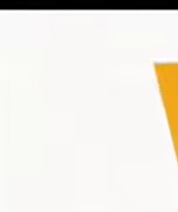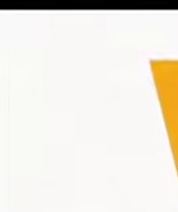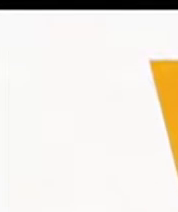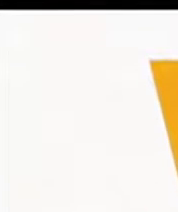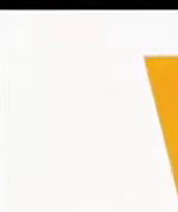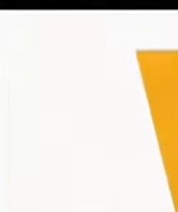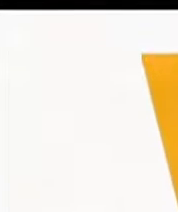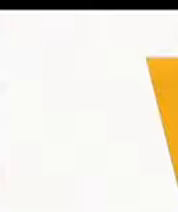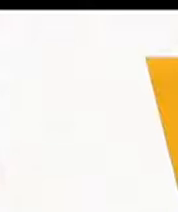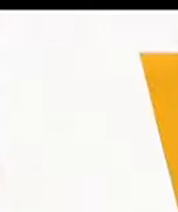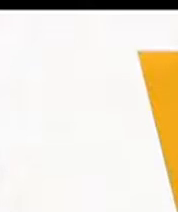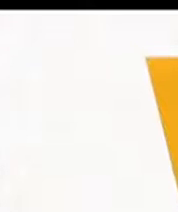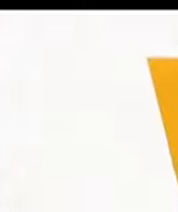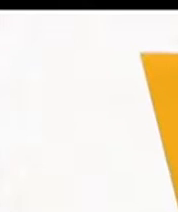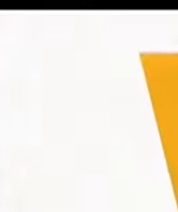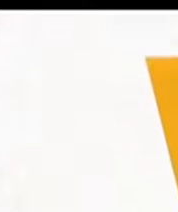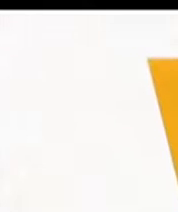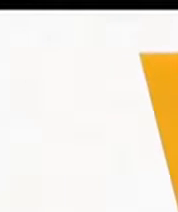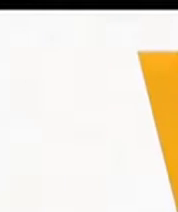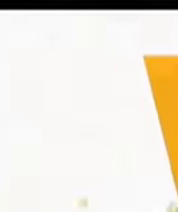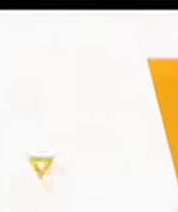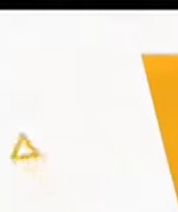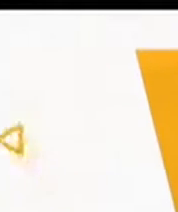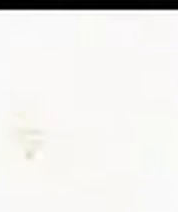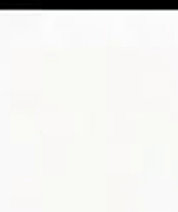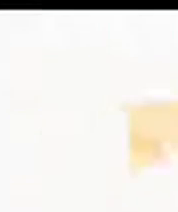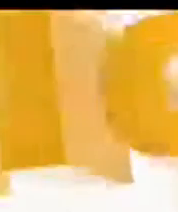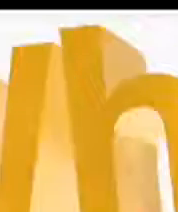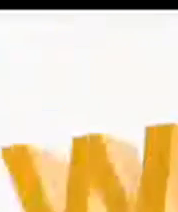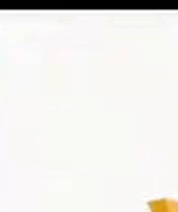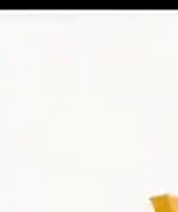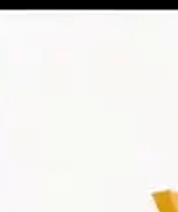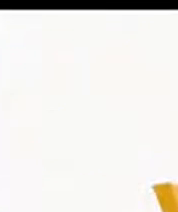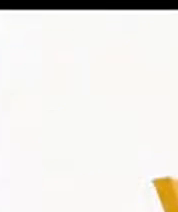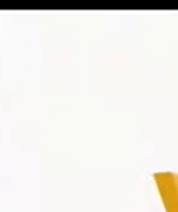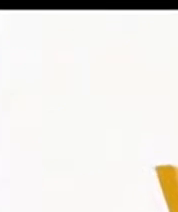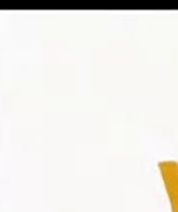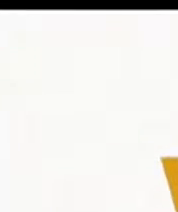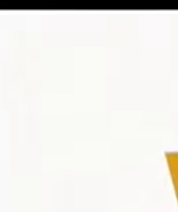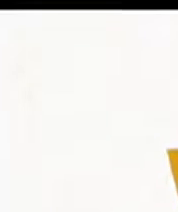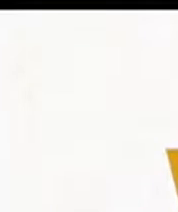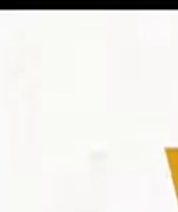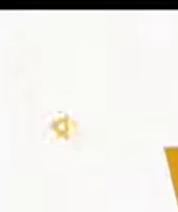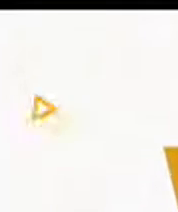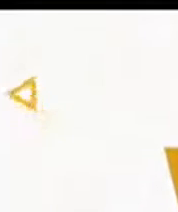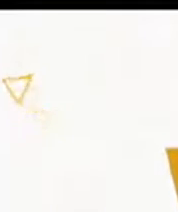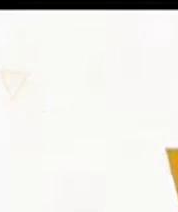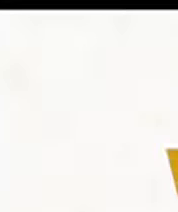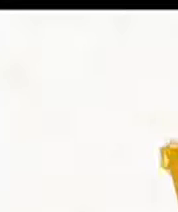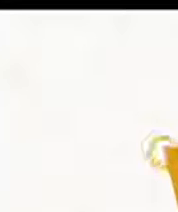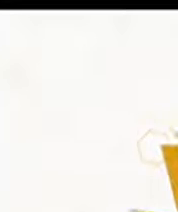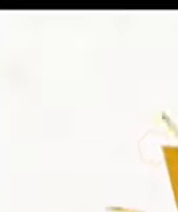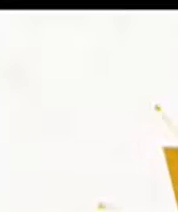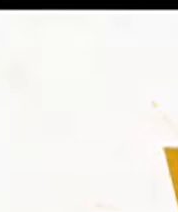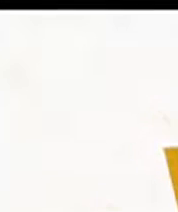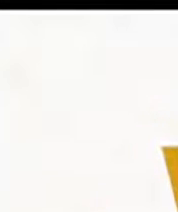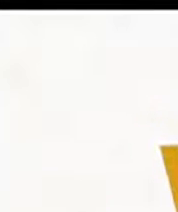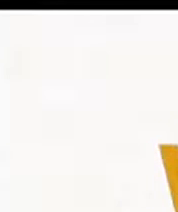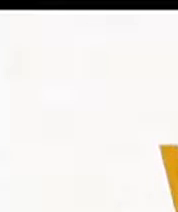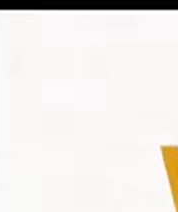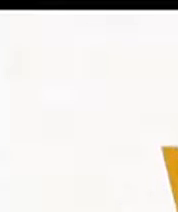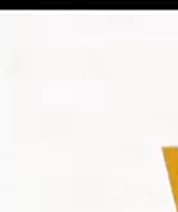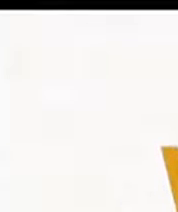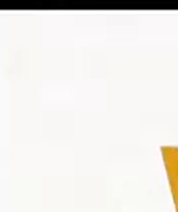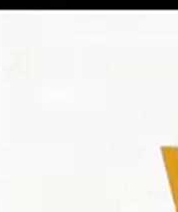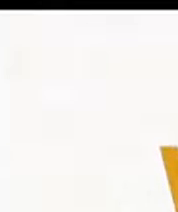Win free airtime with One Africa TV. Share your comments on the channel. WhatsApp your feedback, name and town